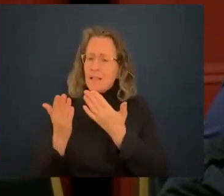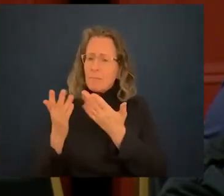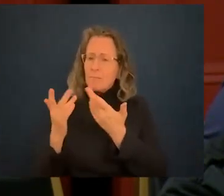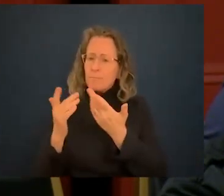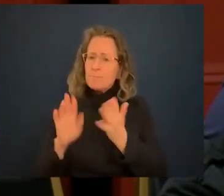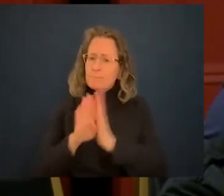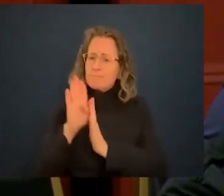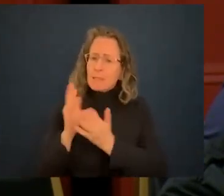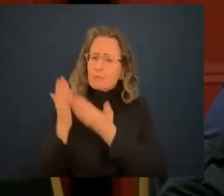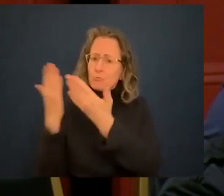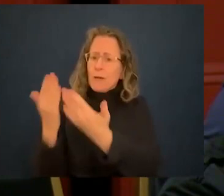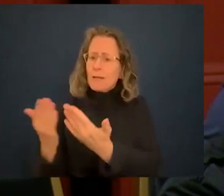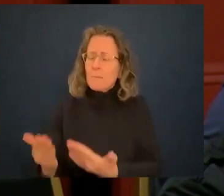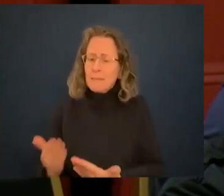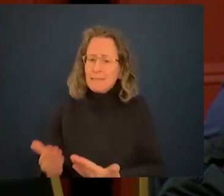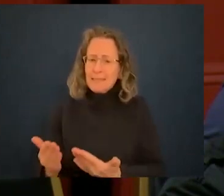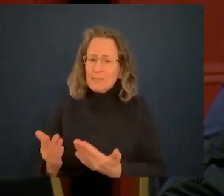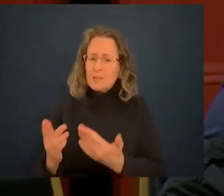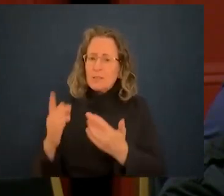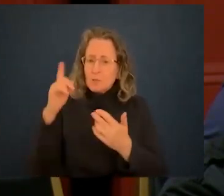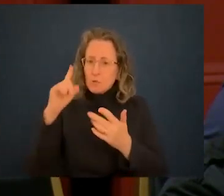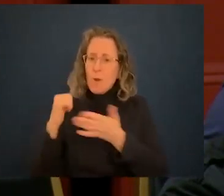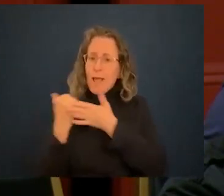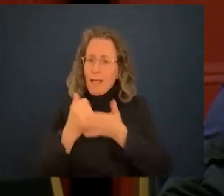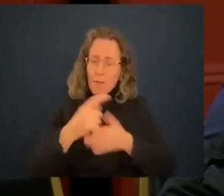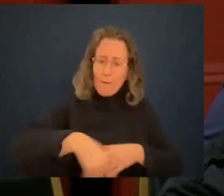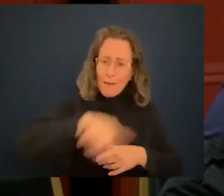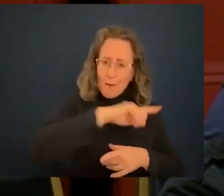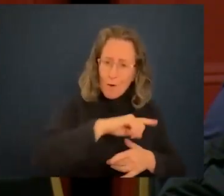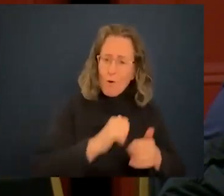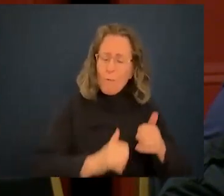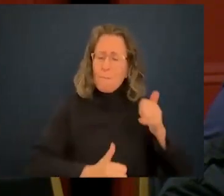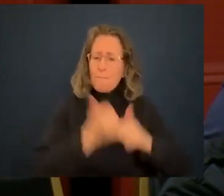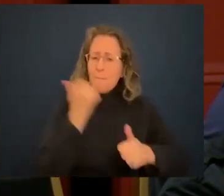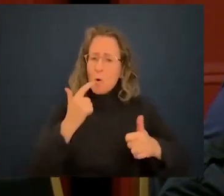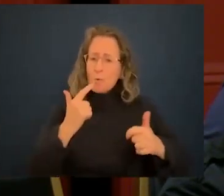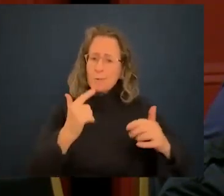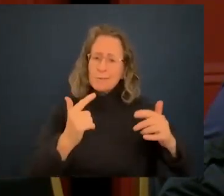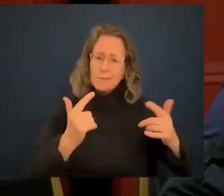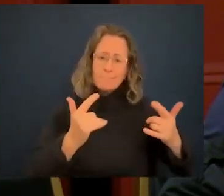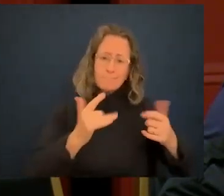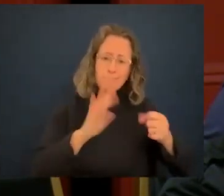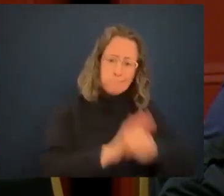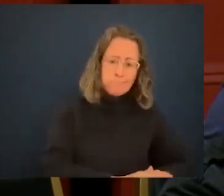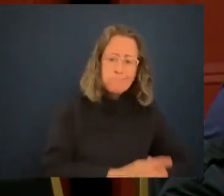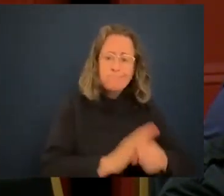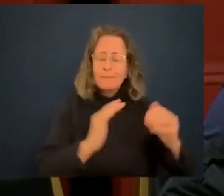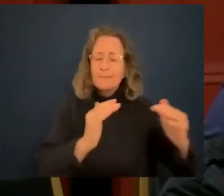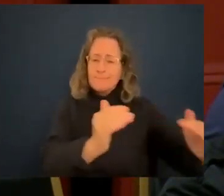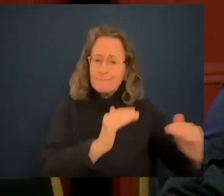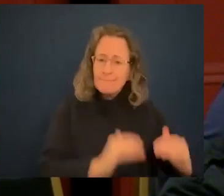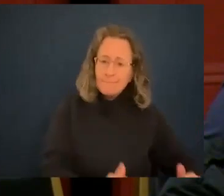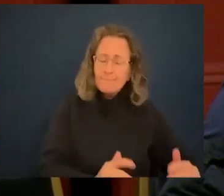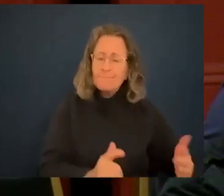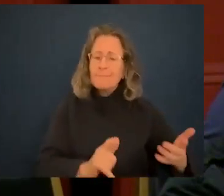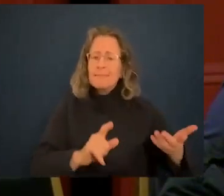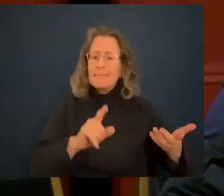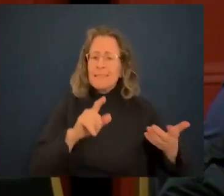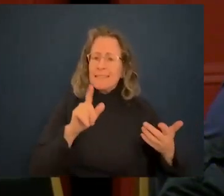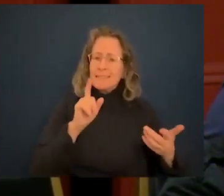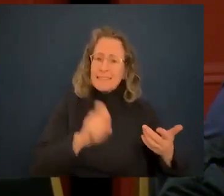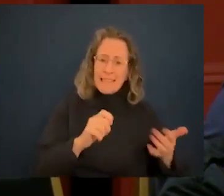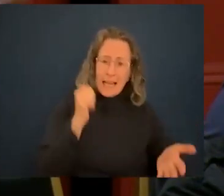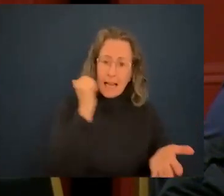the most impacted and so these this is the like the results of that that have been sitting here and that